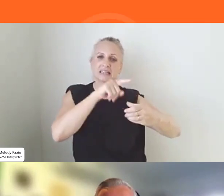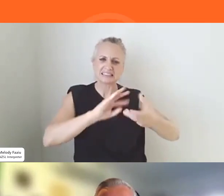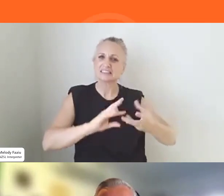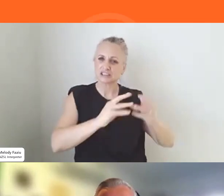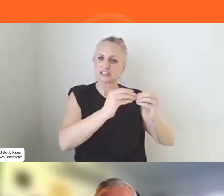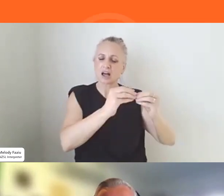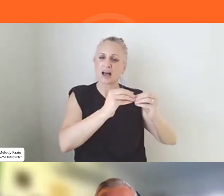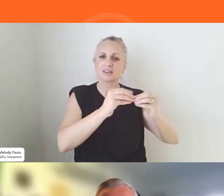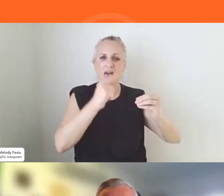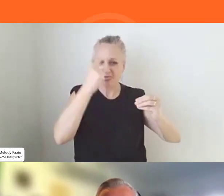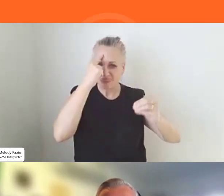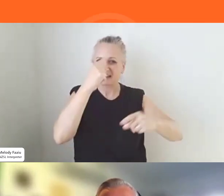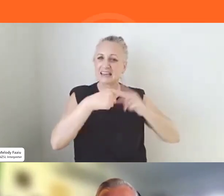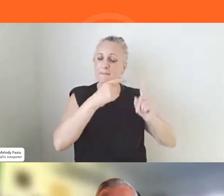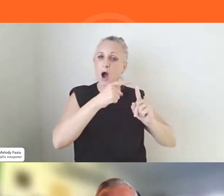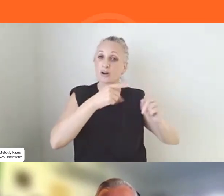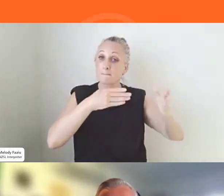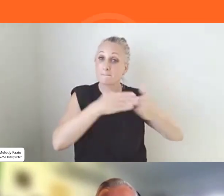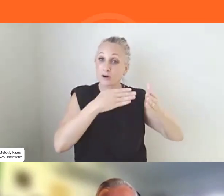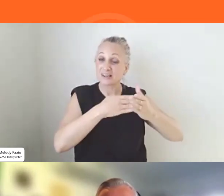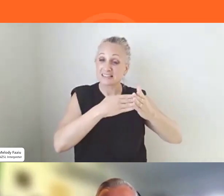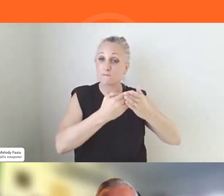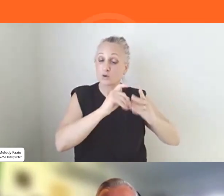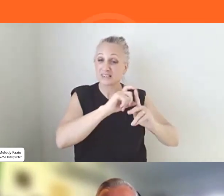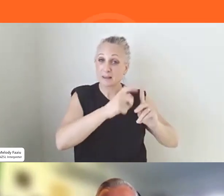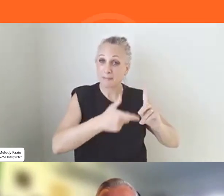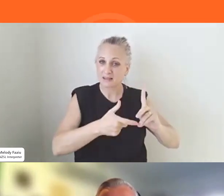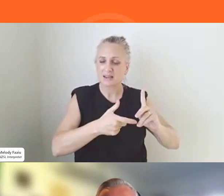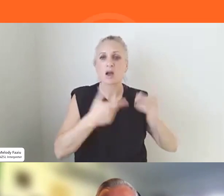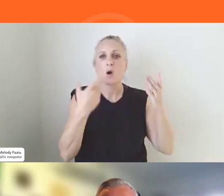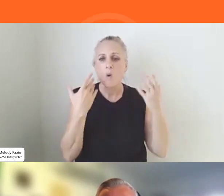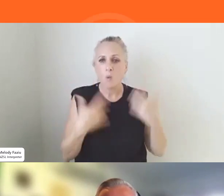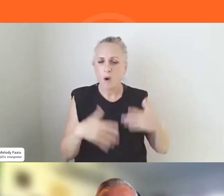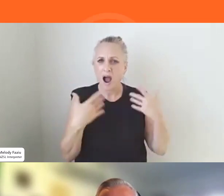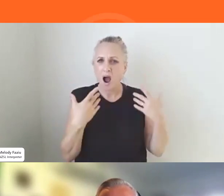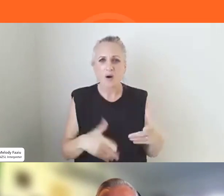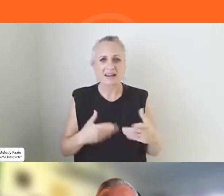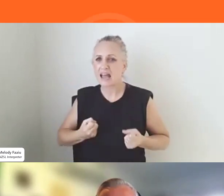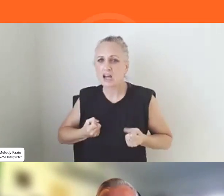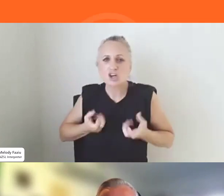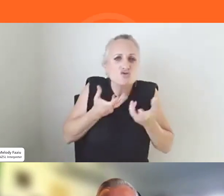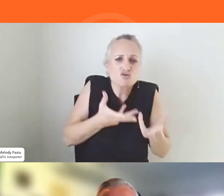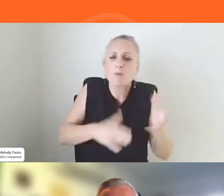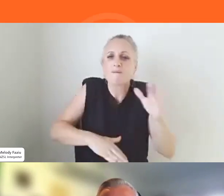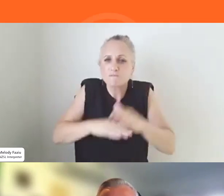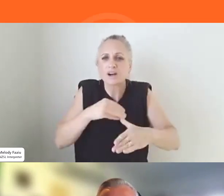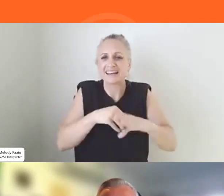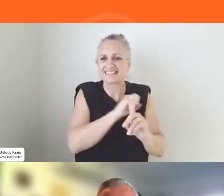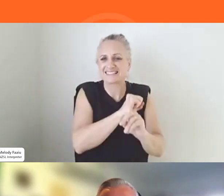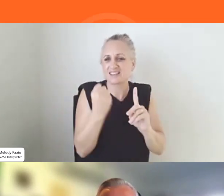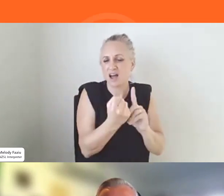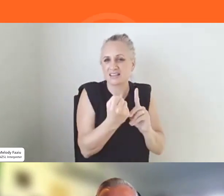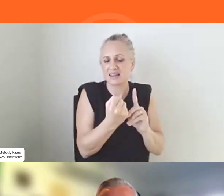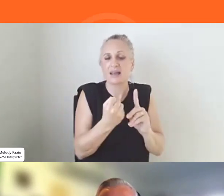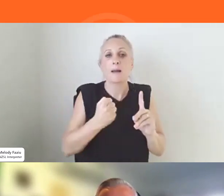barriers in the physical world to participate in and contribute fully to society. My job is about doing my best